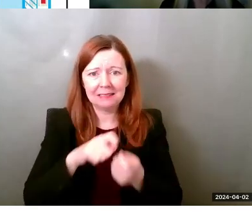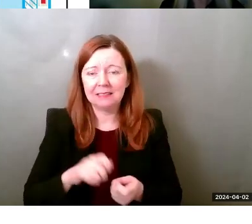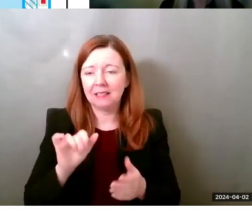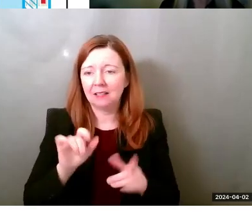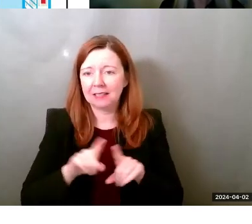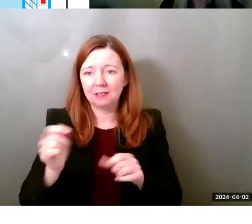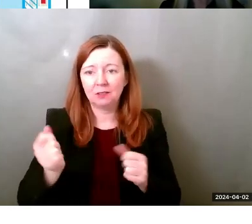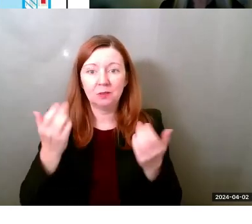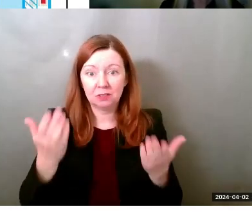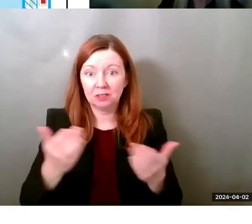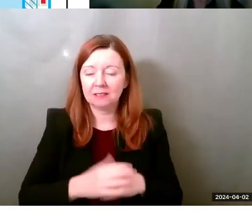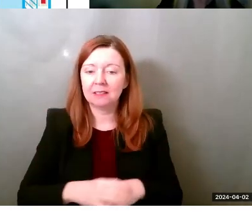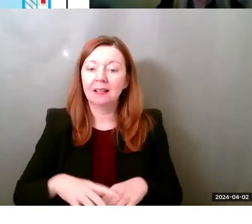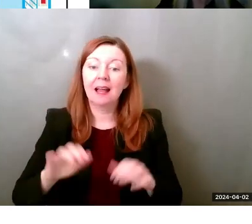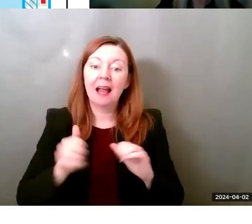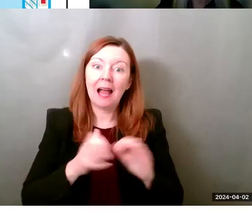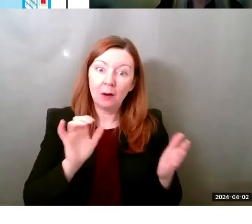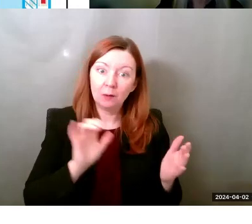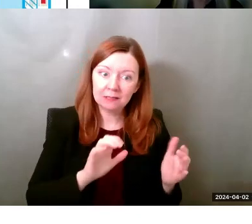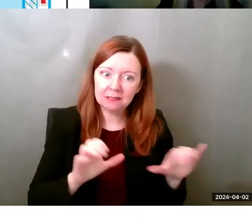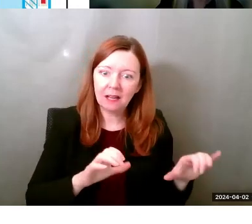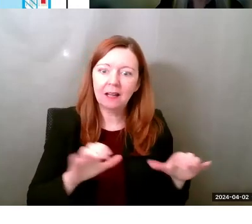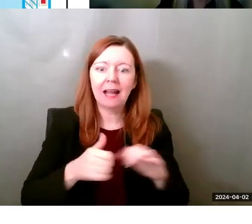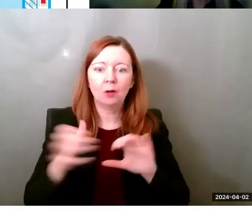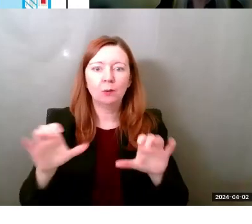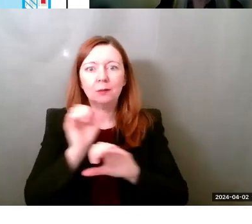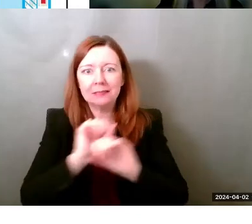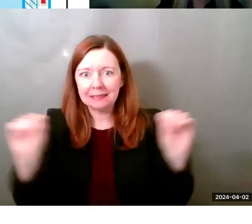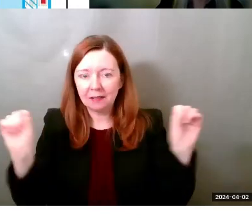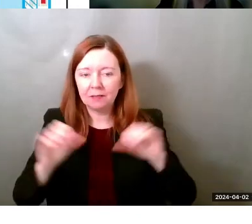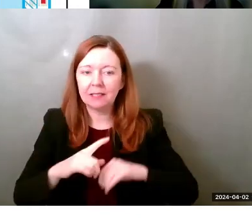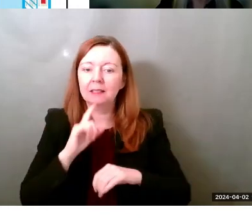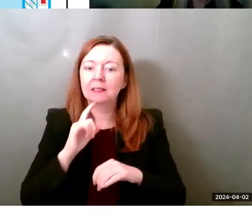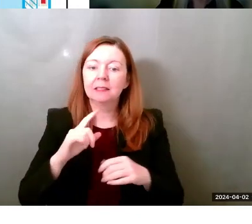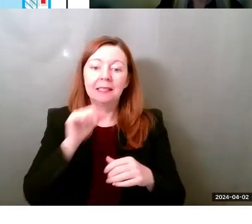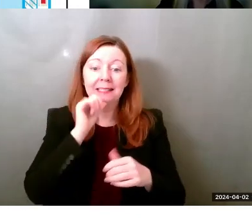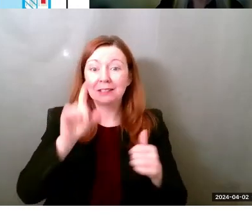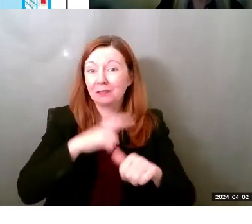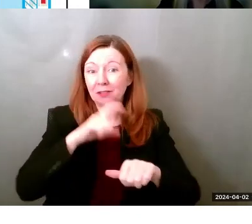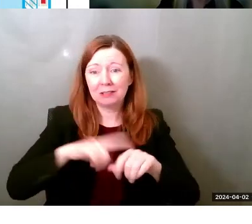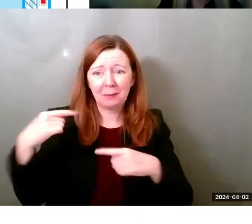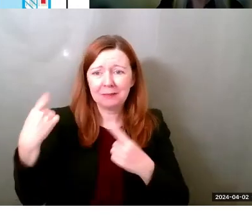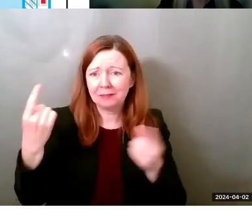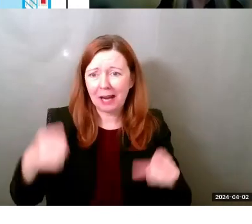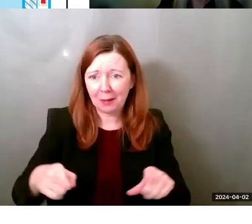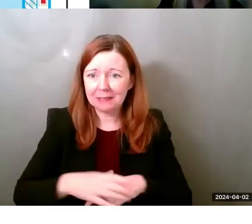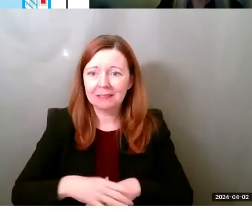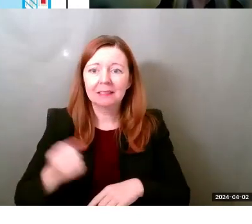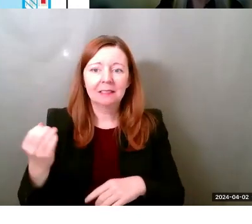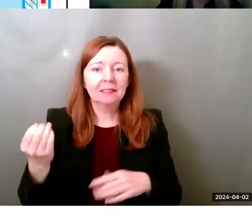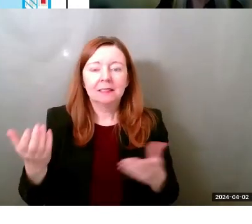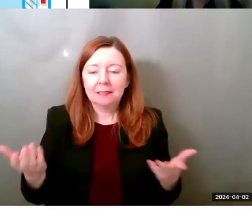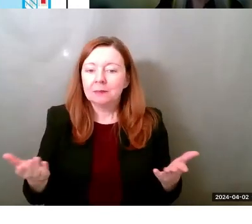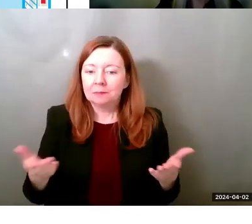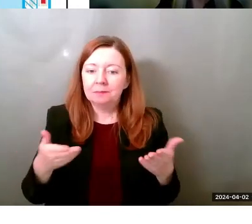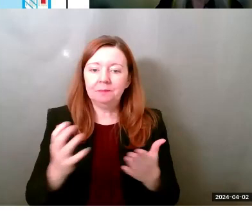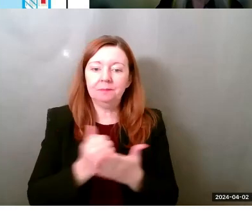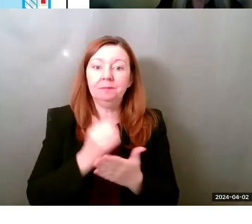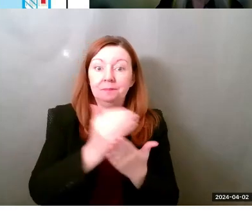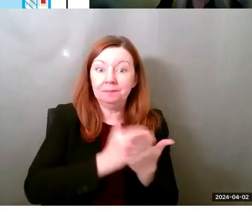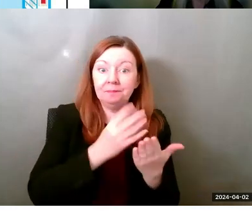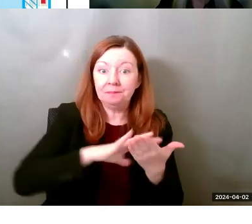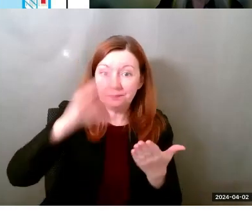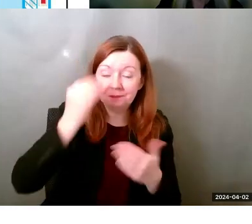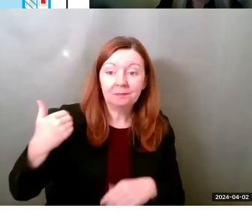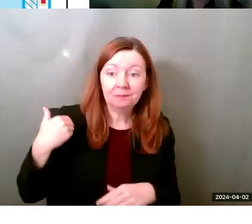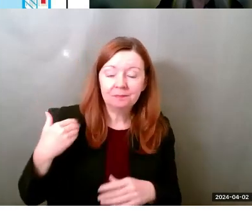suggested. How is this done? How is it done safely? This isn't the first time it's done, right? So let's take those lessons learned